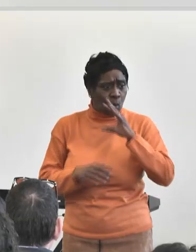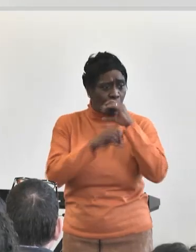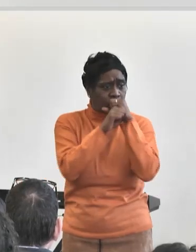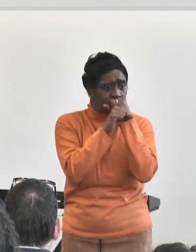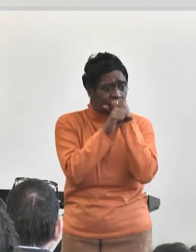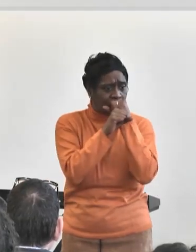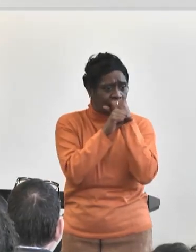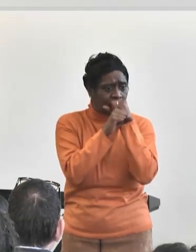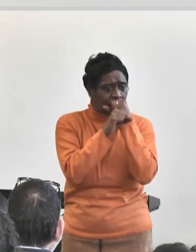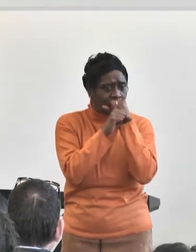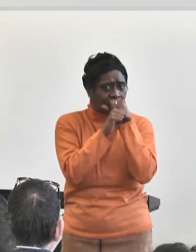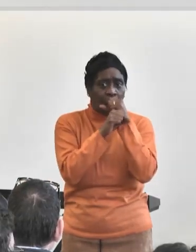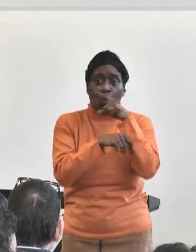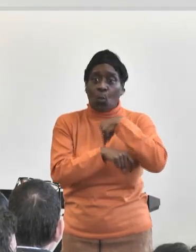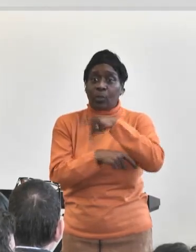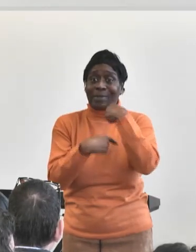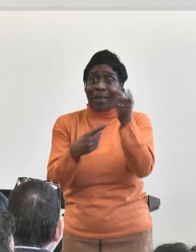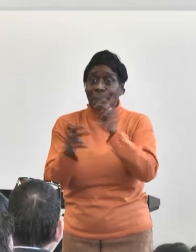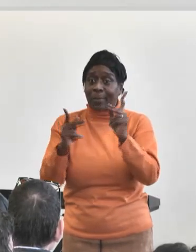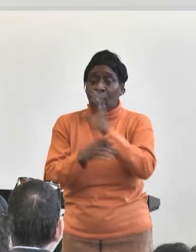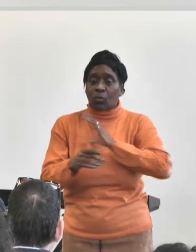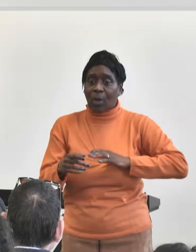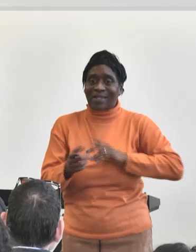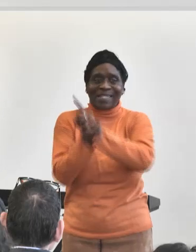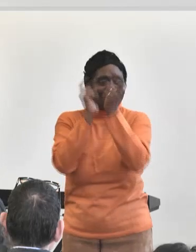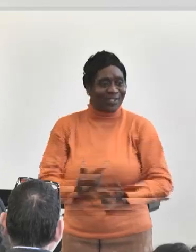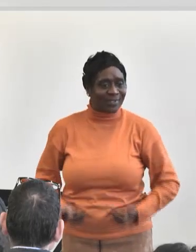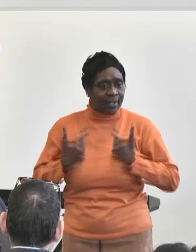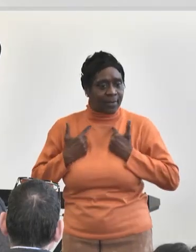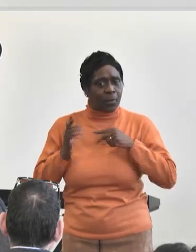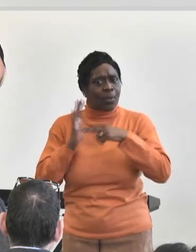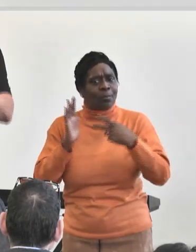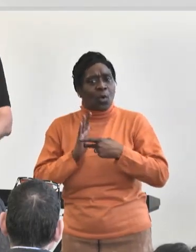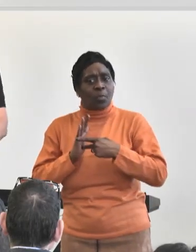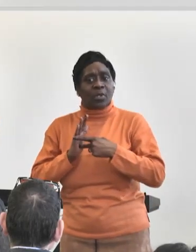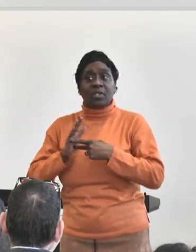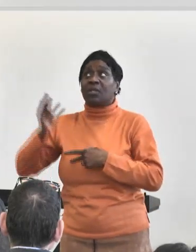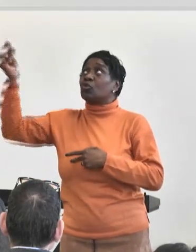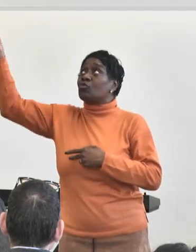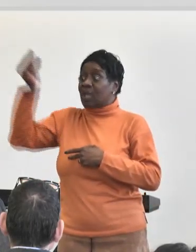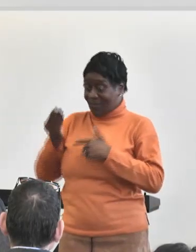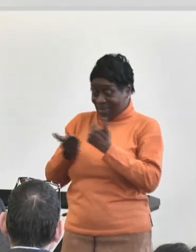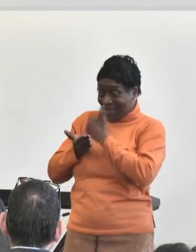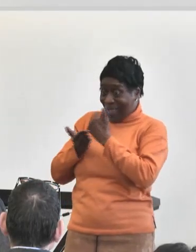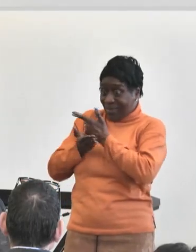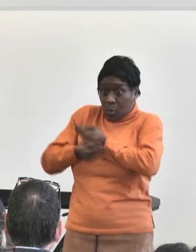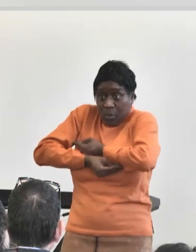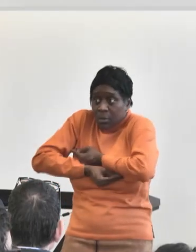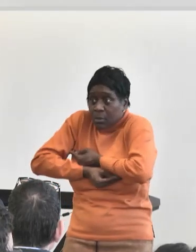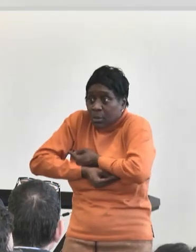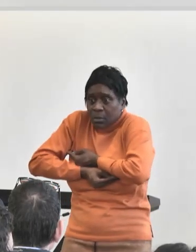Because he changed their life. And so they said, our purpose is to carry your gospel